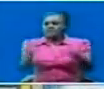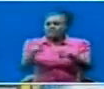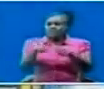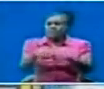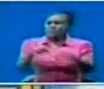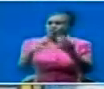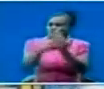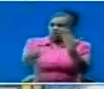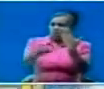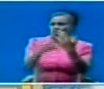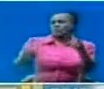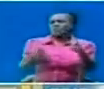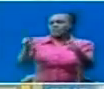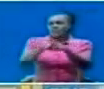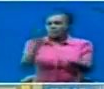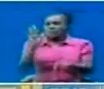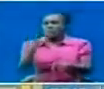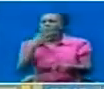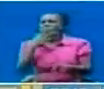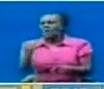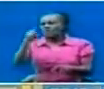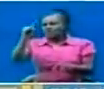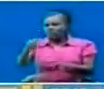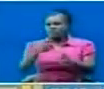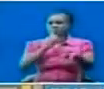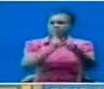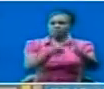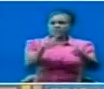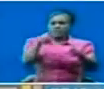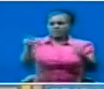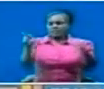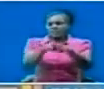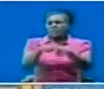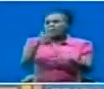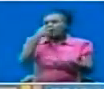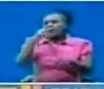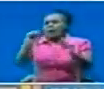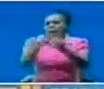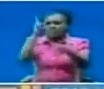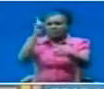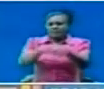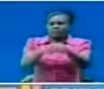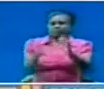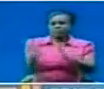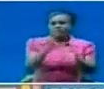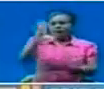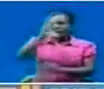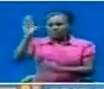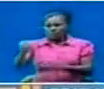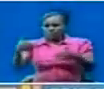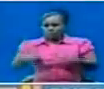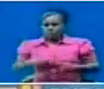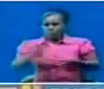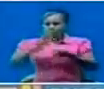sisters left on Thursday in the 5,000 meters race. The scorching Dar es Salaam sun almost delayed the plans of Africa junior